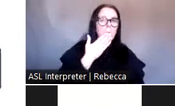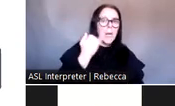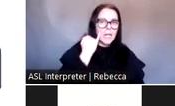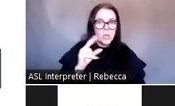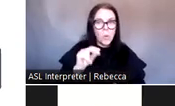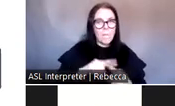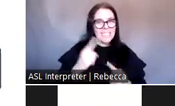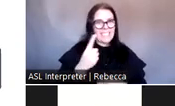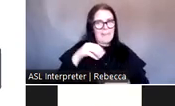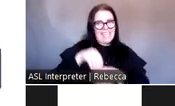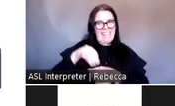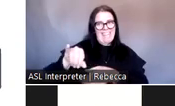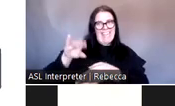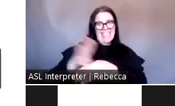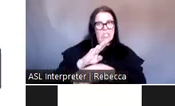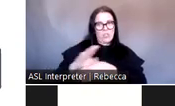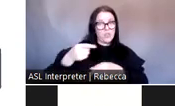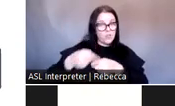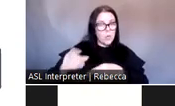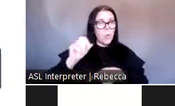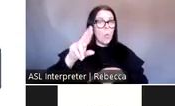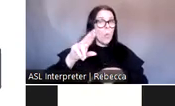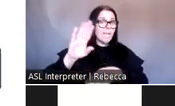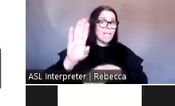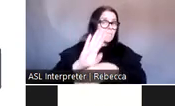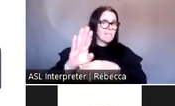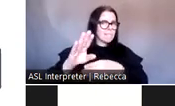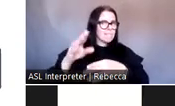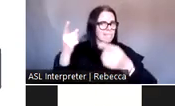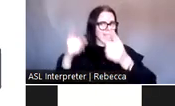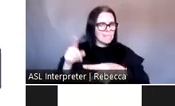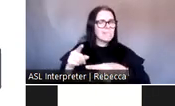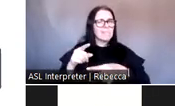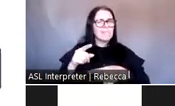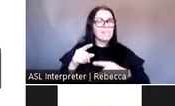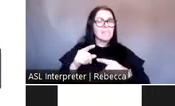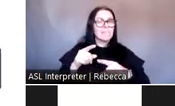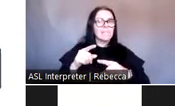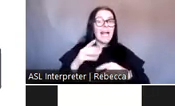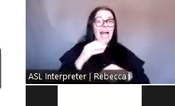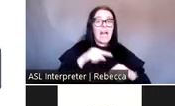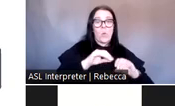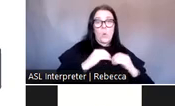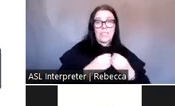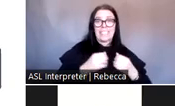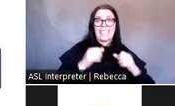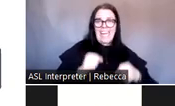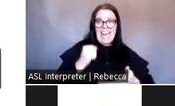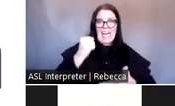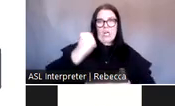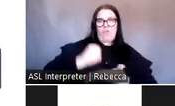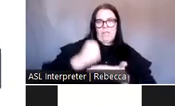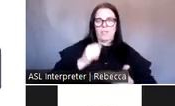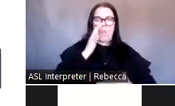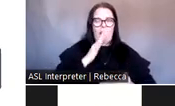from industry and or an employer are agreeing, and an organization that has the ability to accredit it is accrediting